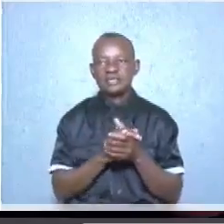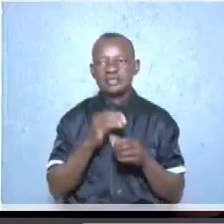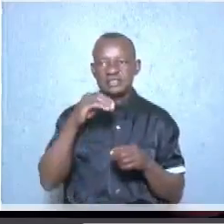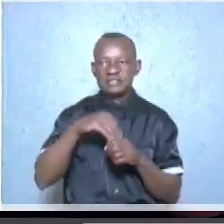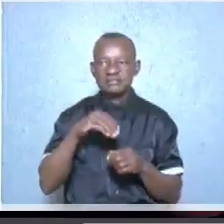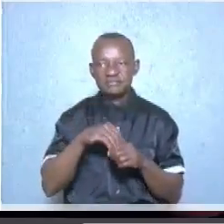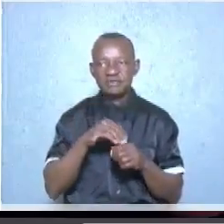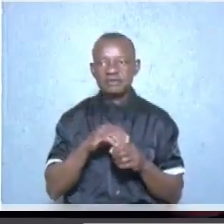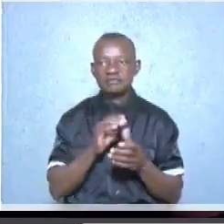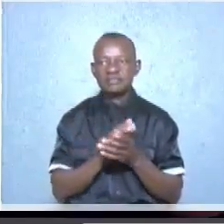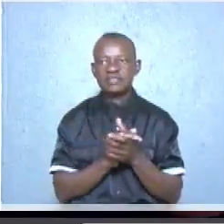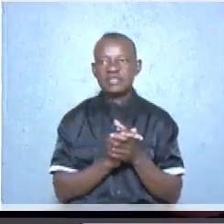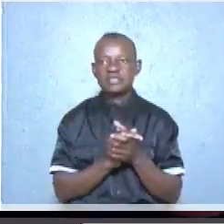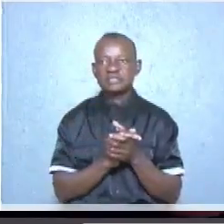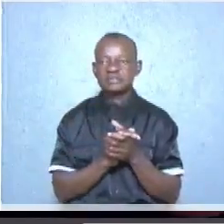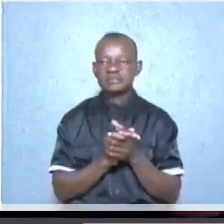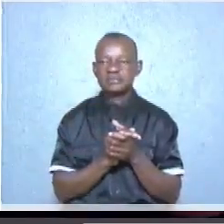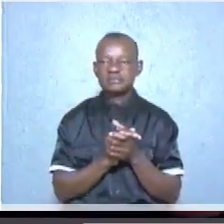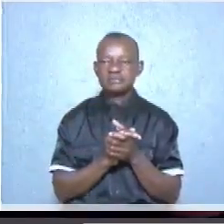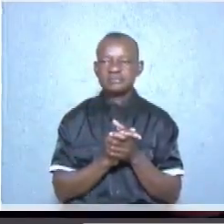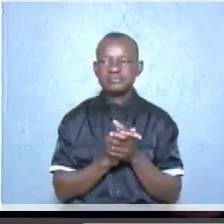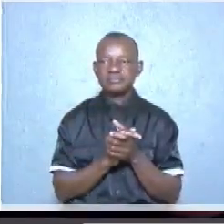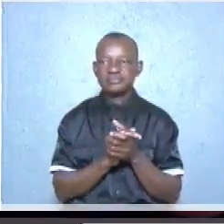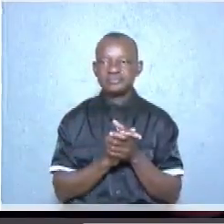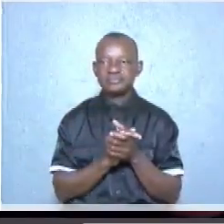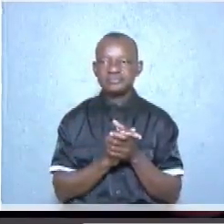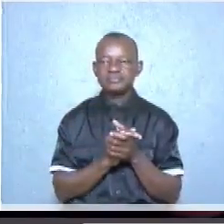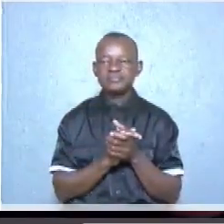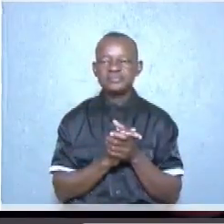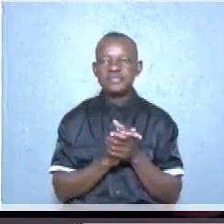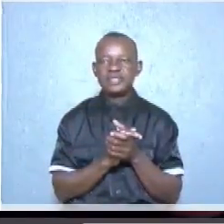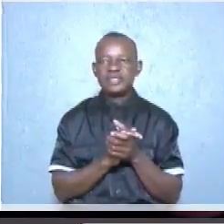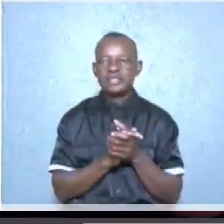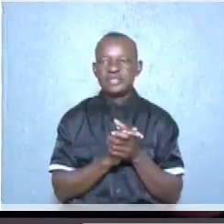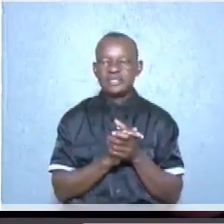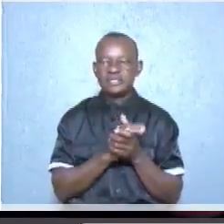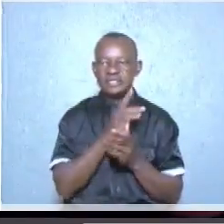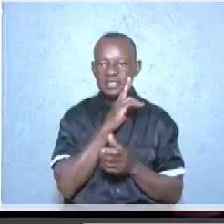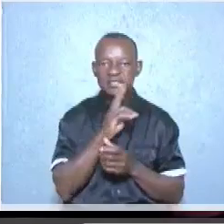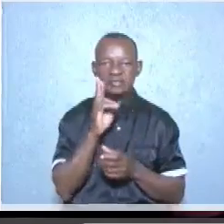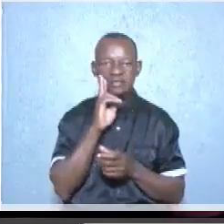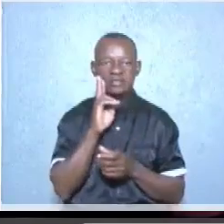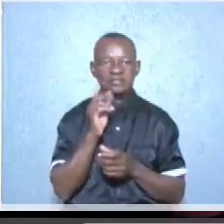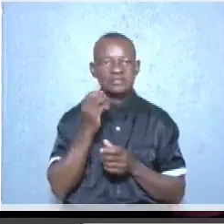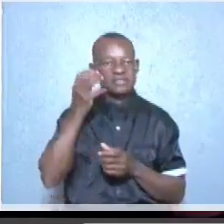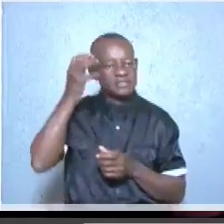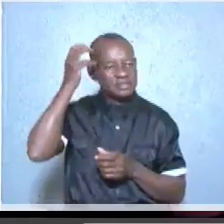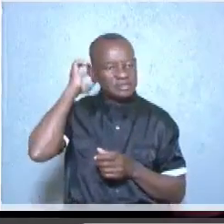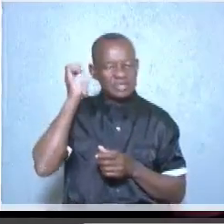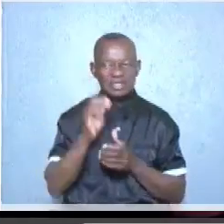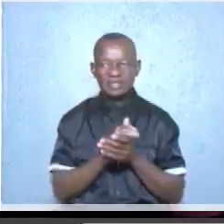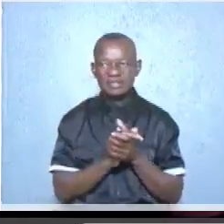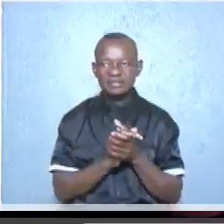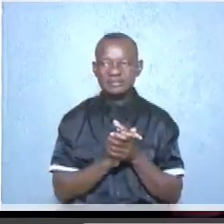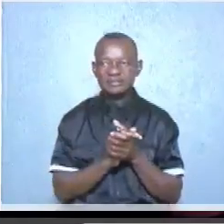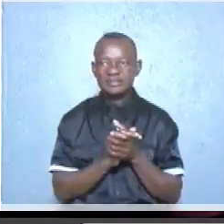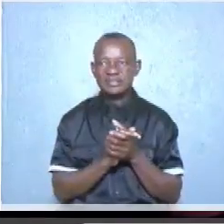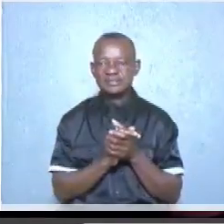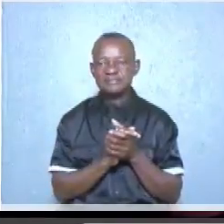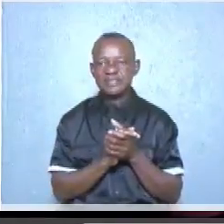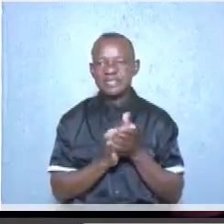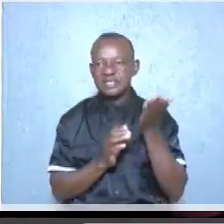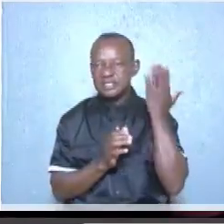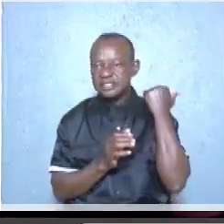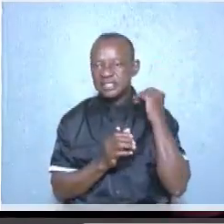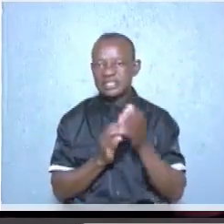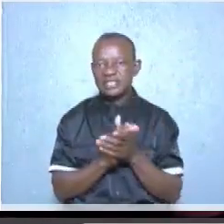time, Tatekulu, as we affectionately refer to him, he was most wanted man in Namibia, so